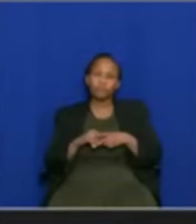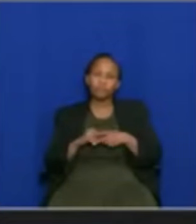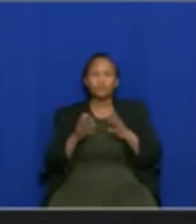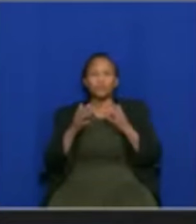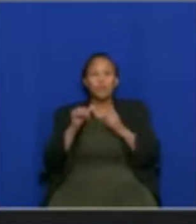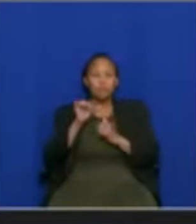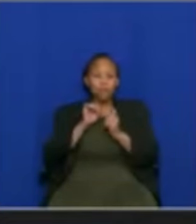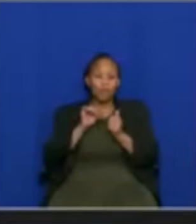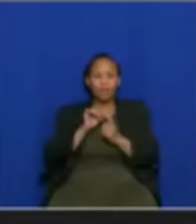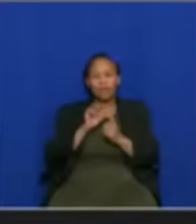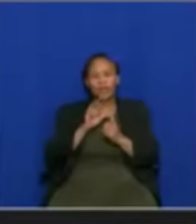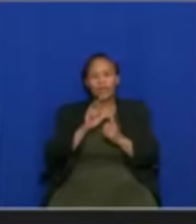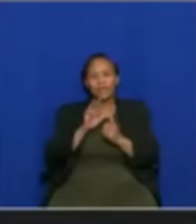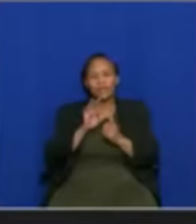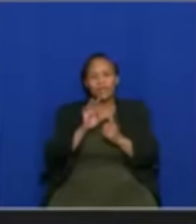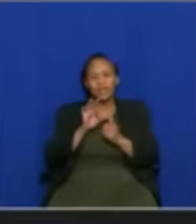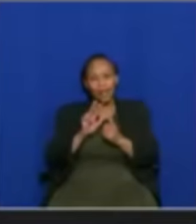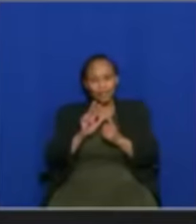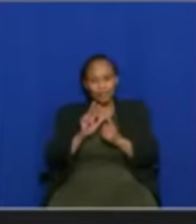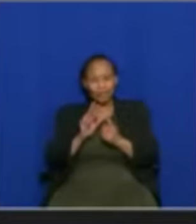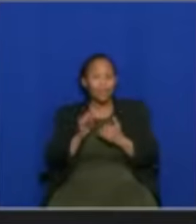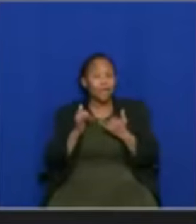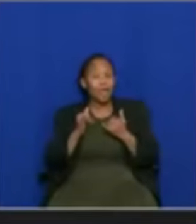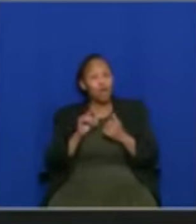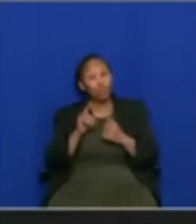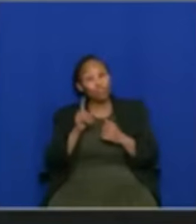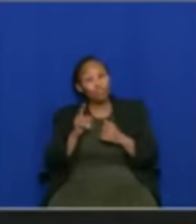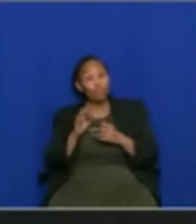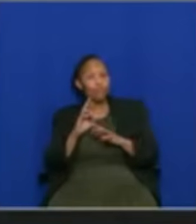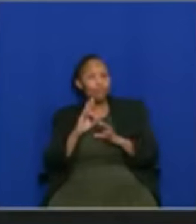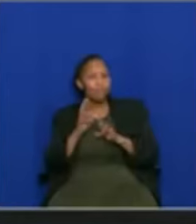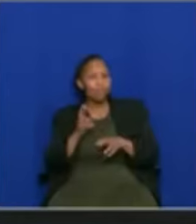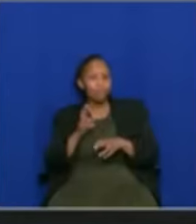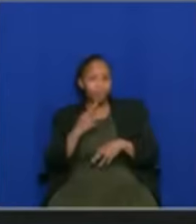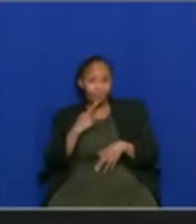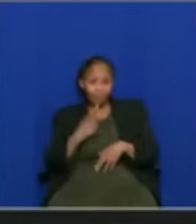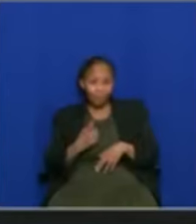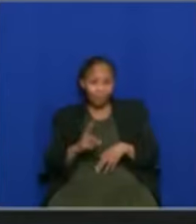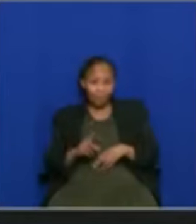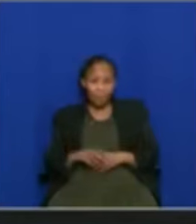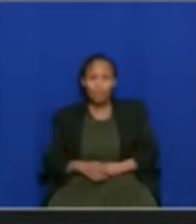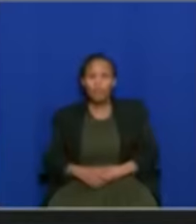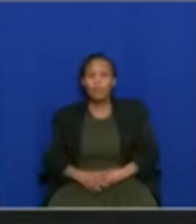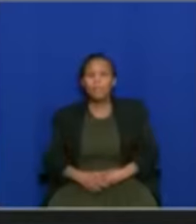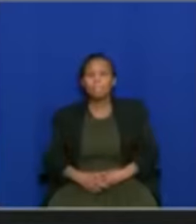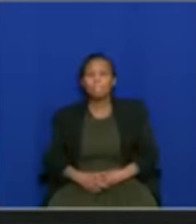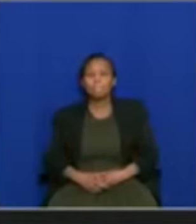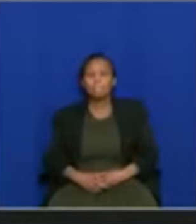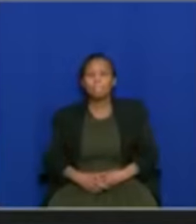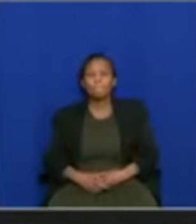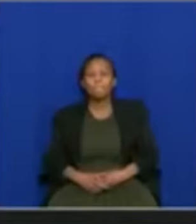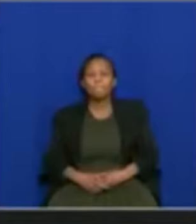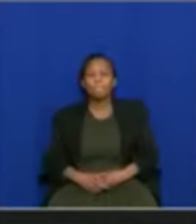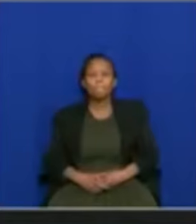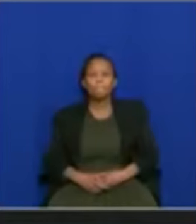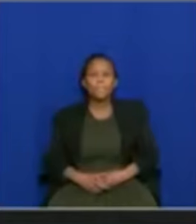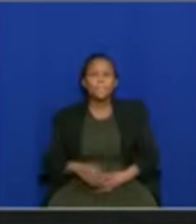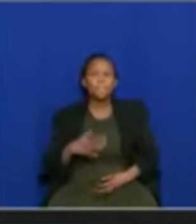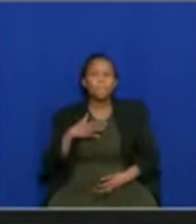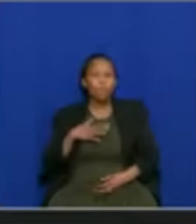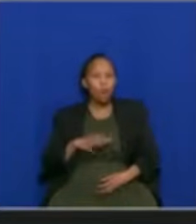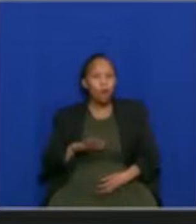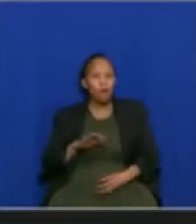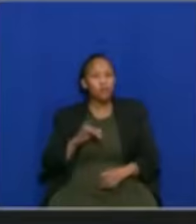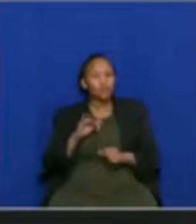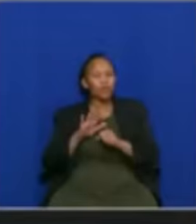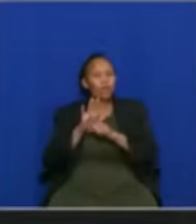your response to why you are looking into the security clearances and vetting of such a wide